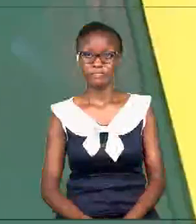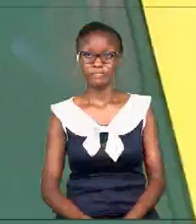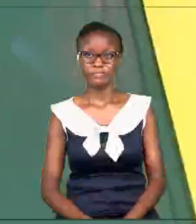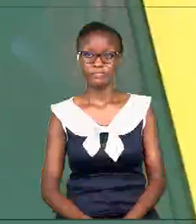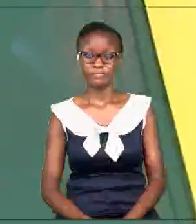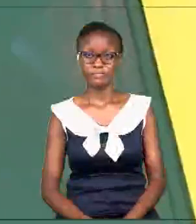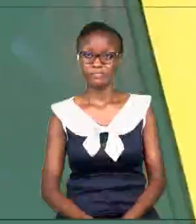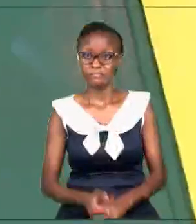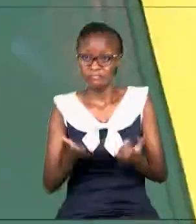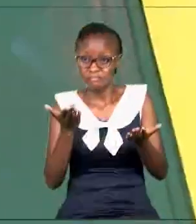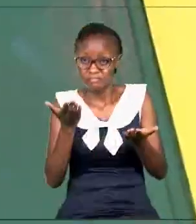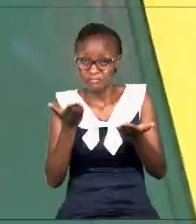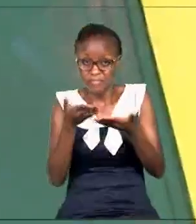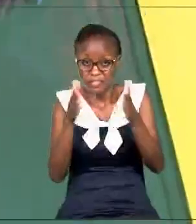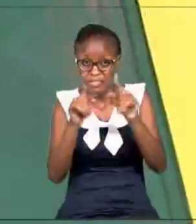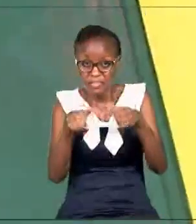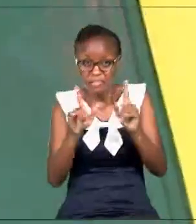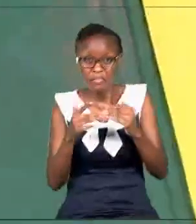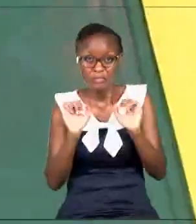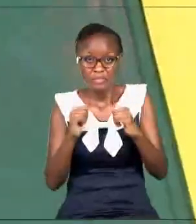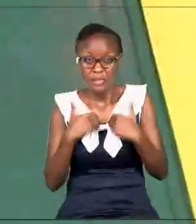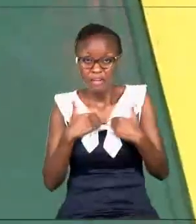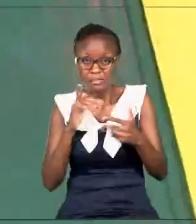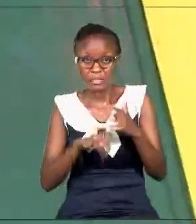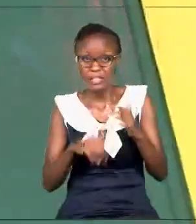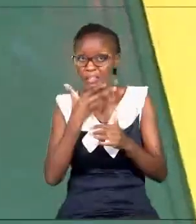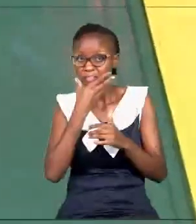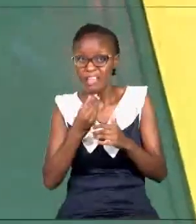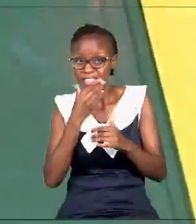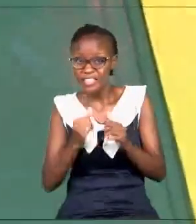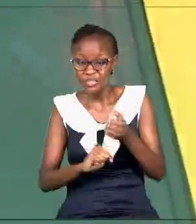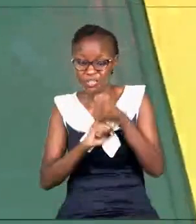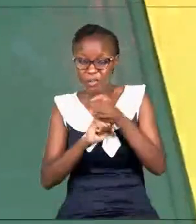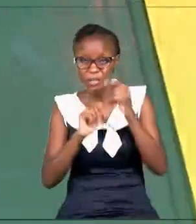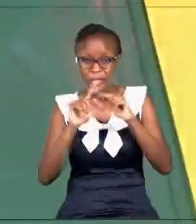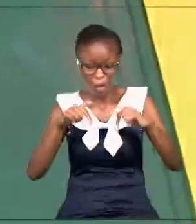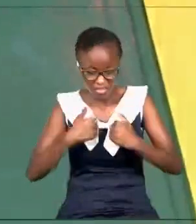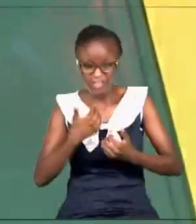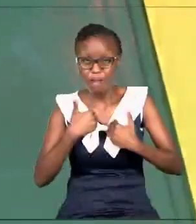Wanaweza kuwa na magodfather, lakini sisi tuko na God the Father.